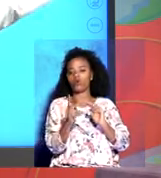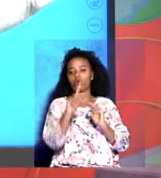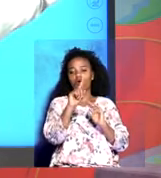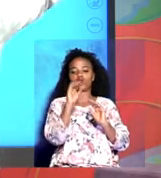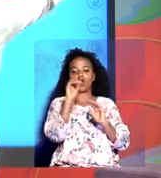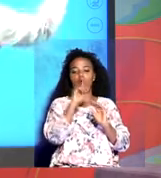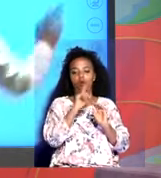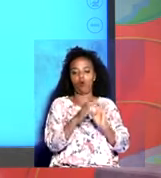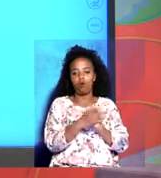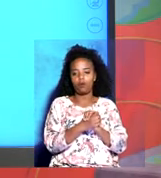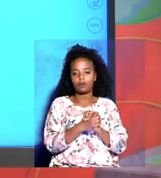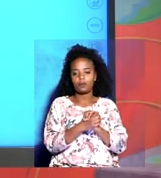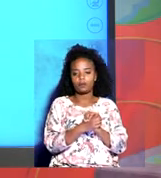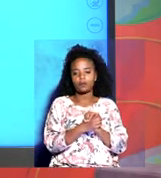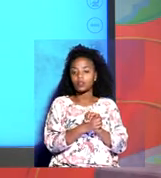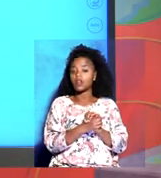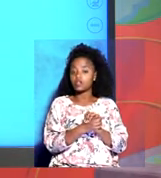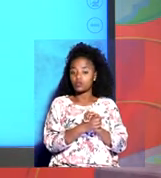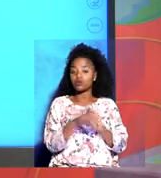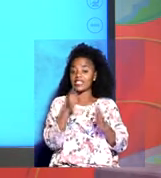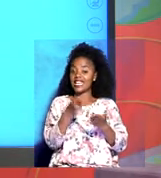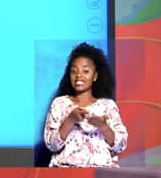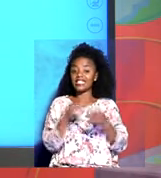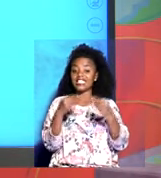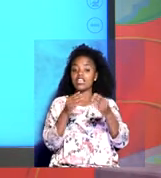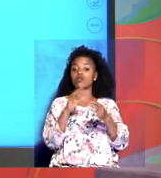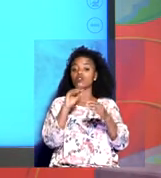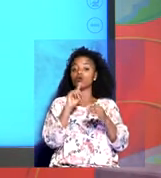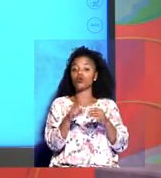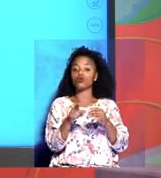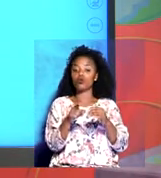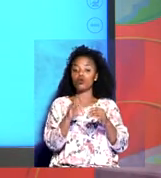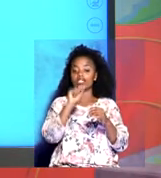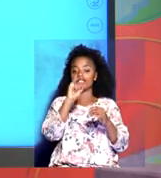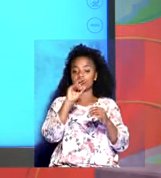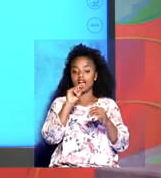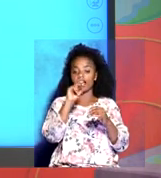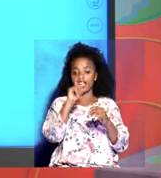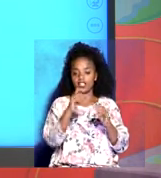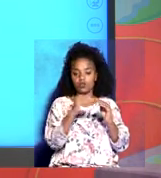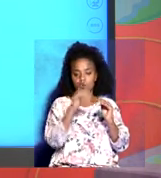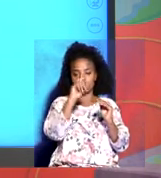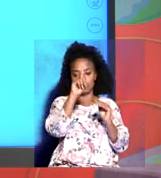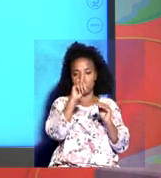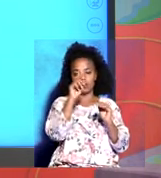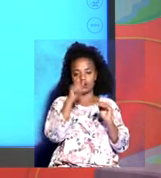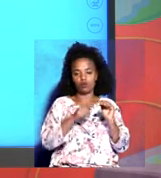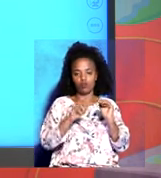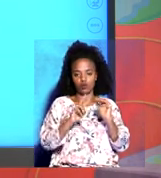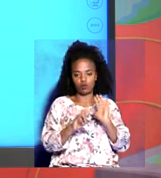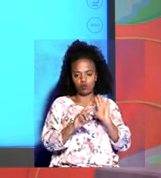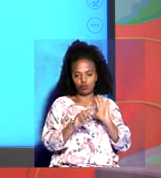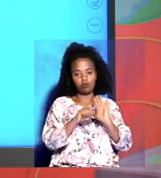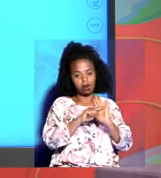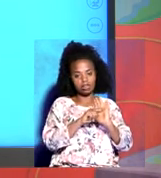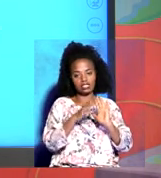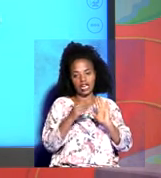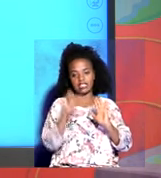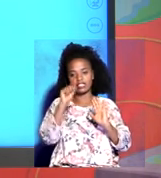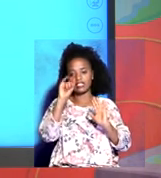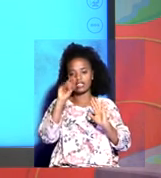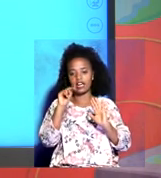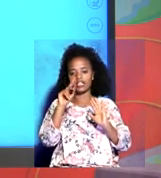So this gives you sine x is equals to minus 1 over 2 and sine x equals to 2. Since sine x